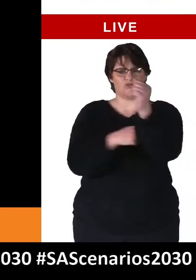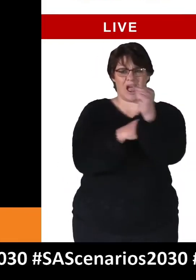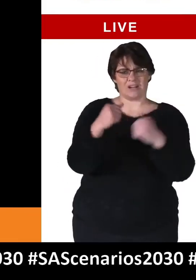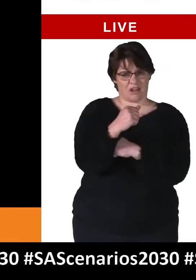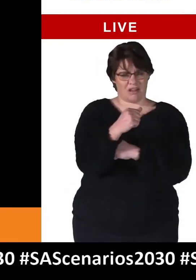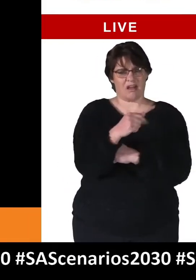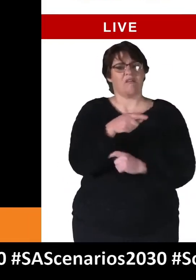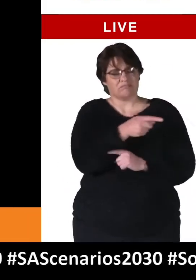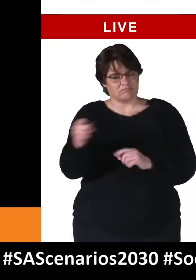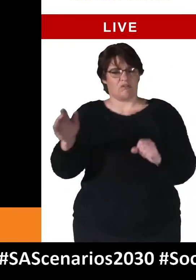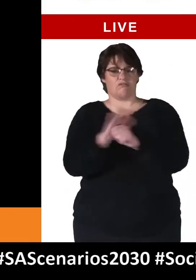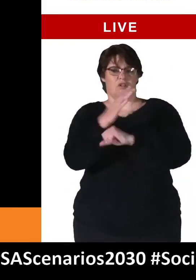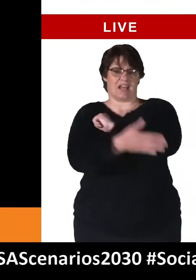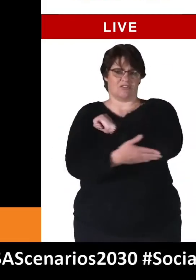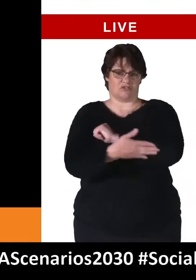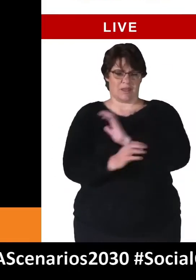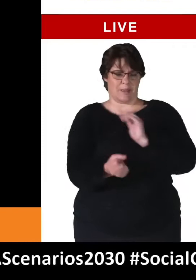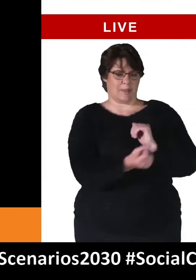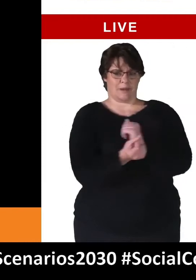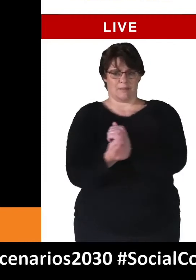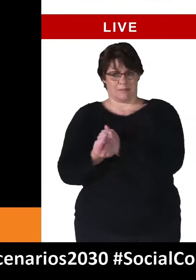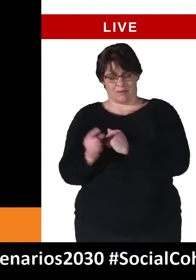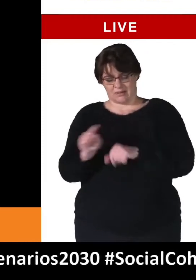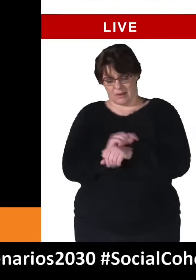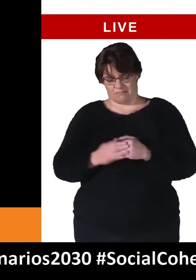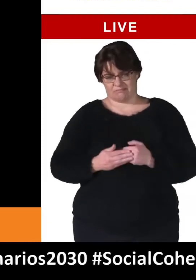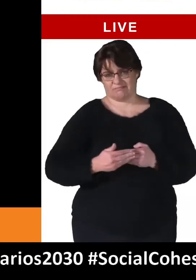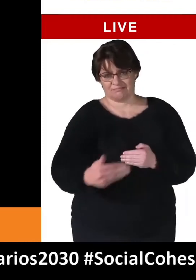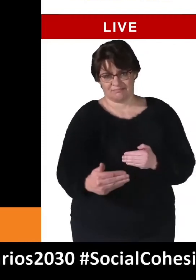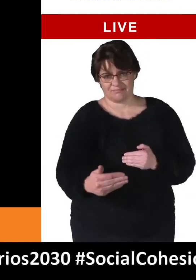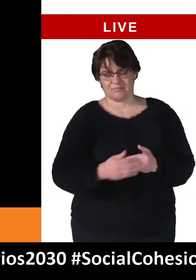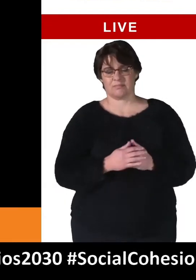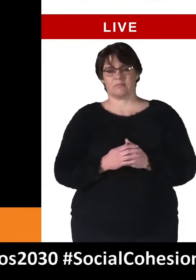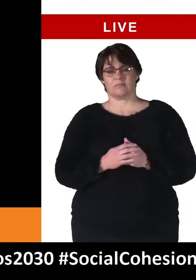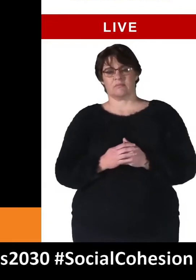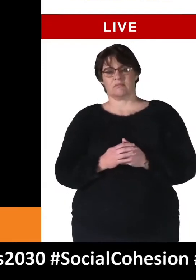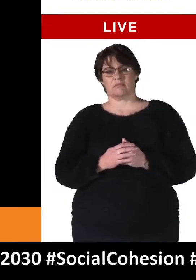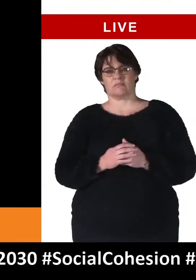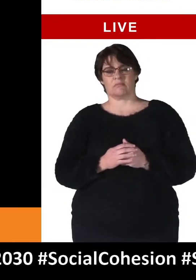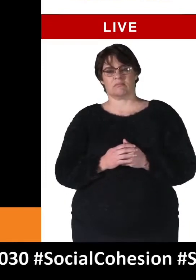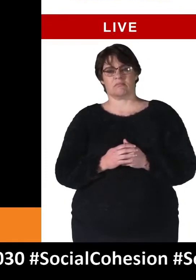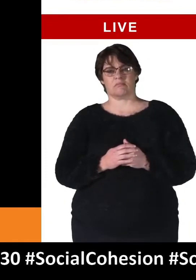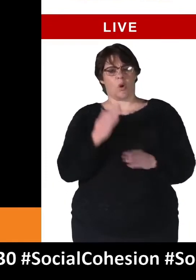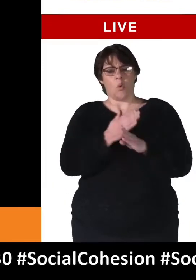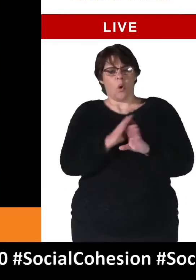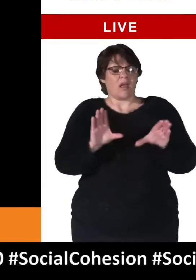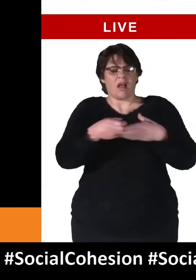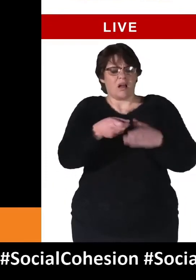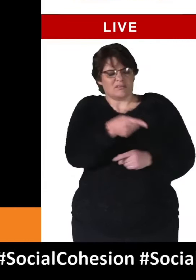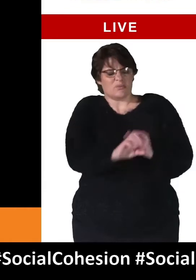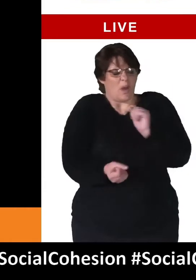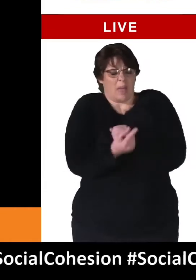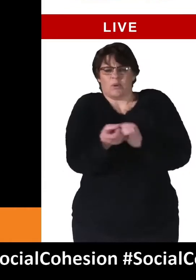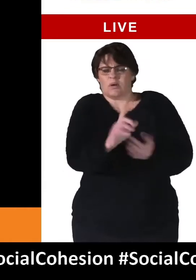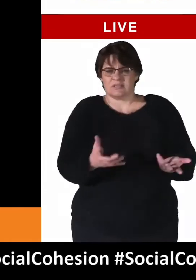infrastructure across the country occurs in this period. What happens to the working class? For